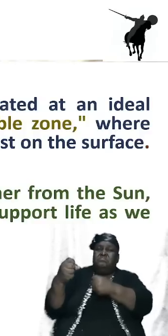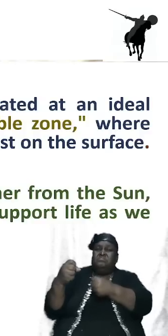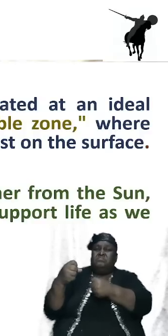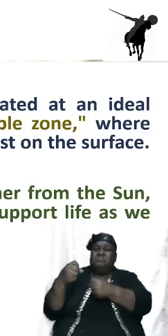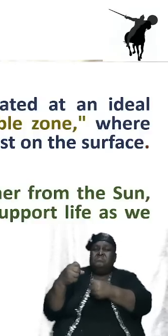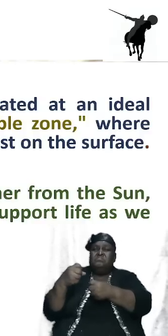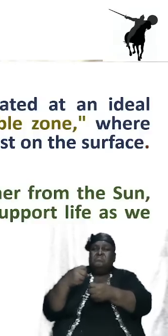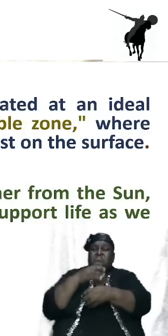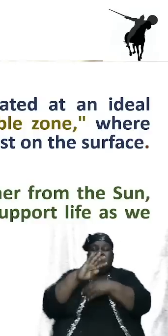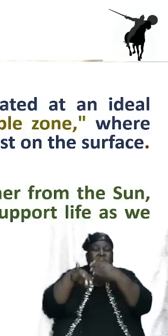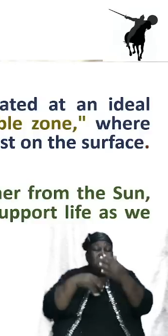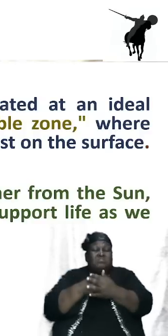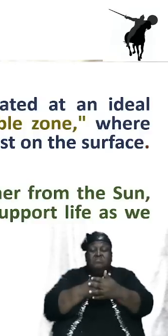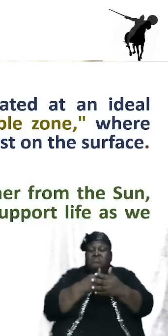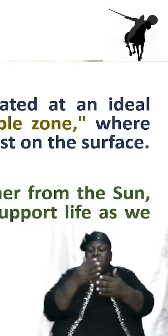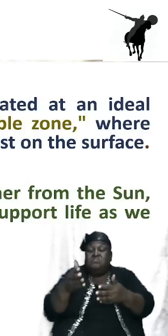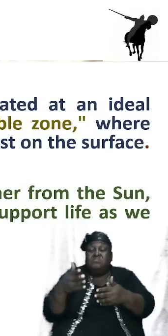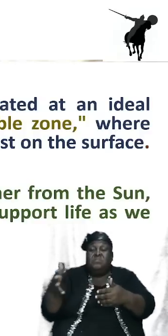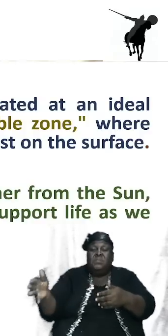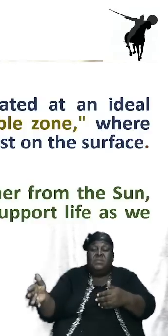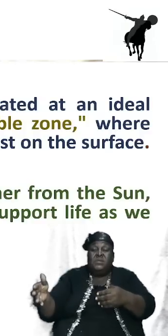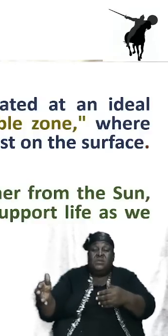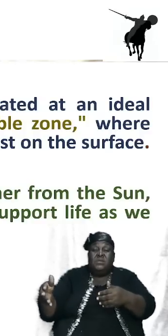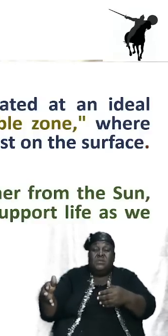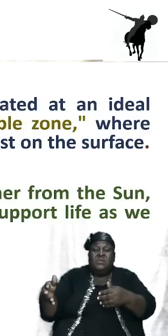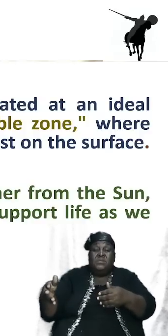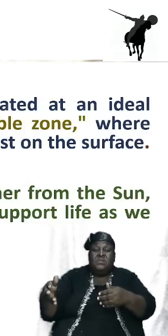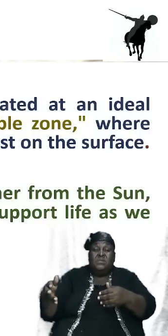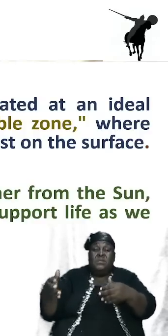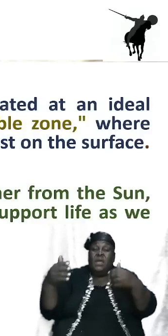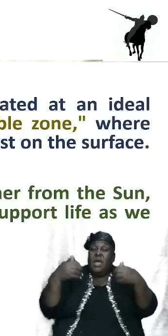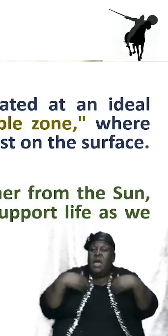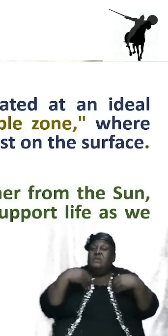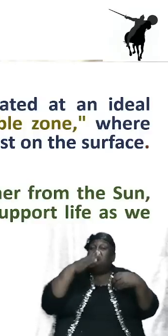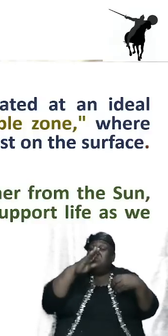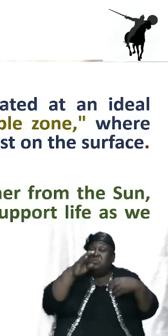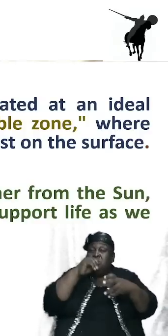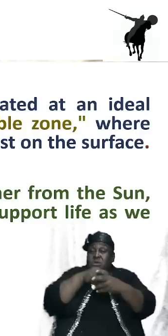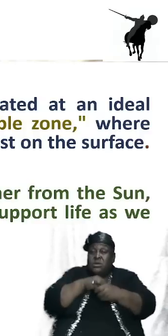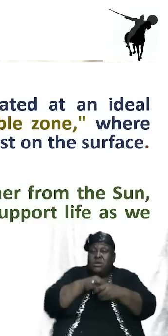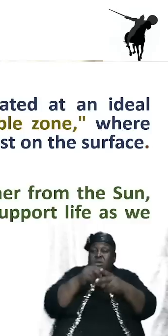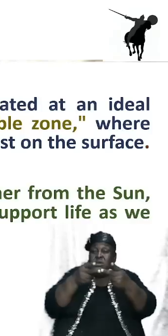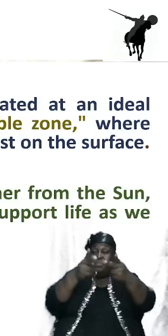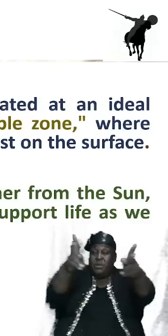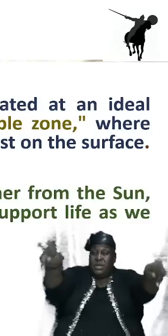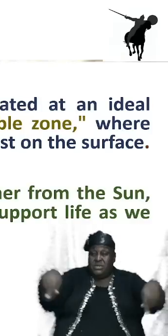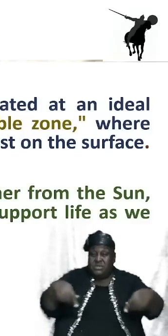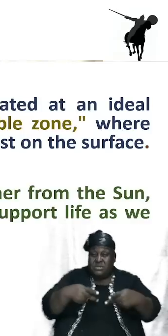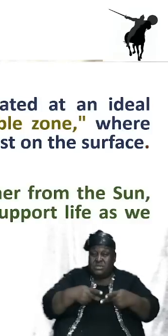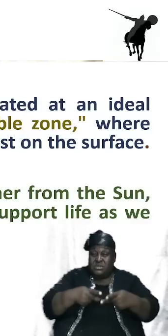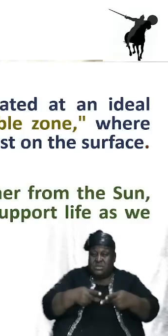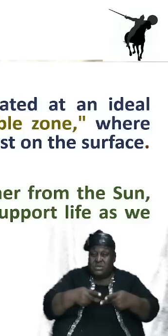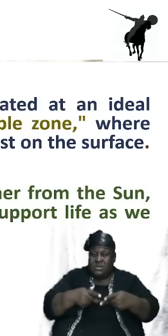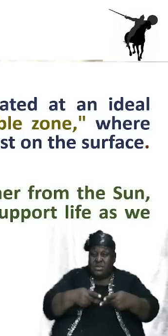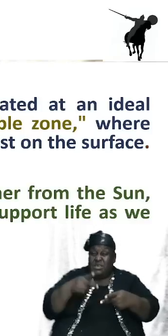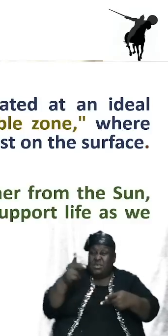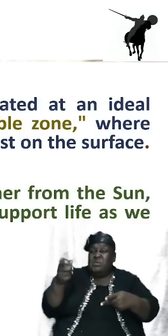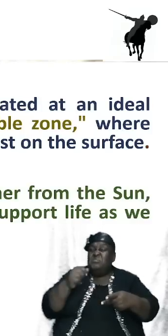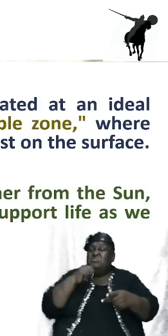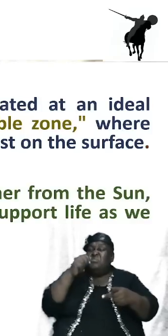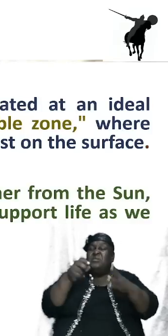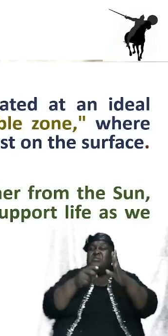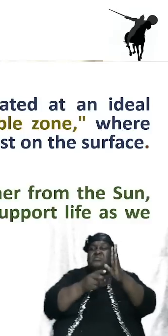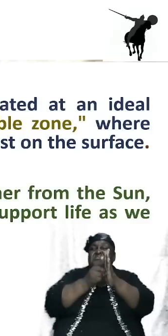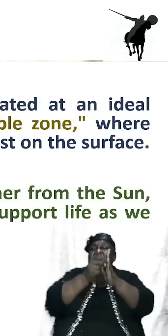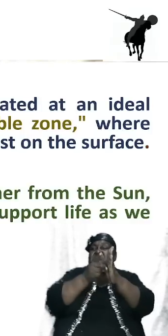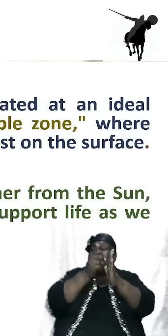all of these things. And you talk about all of these constants have to be in place. And you're telling me that there's not a designer? The devil is a